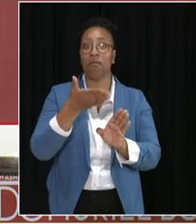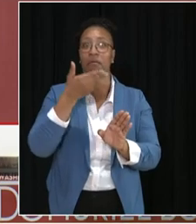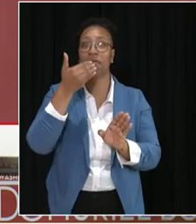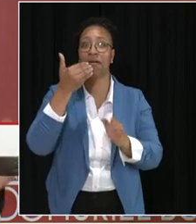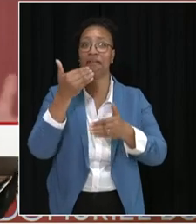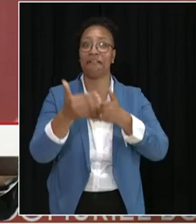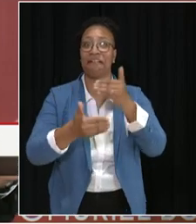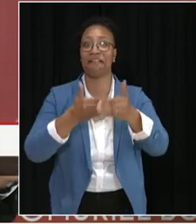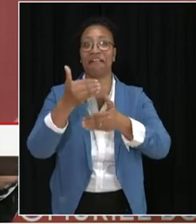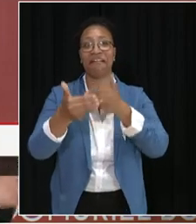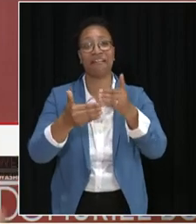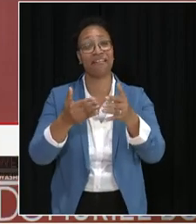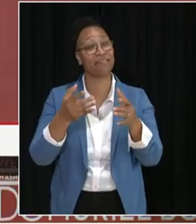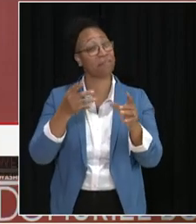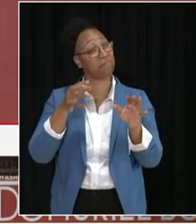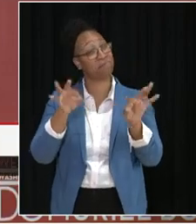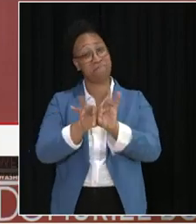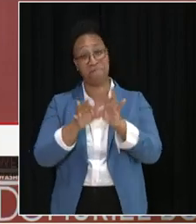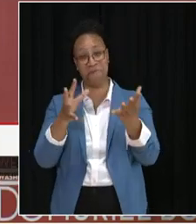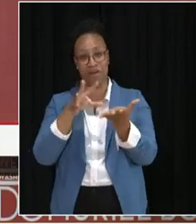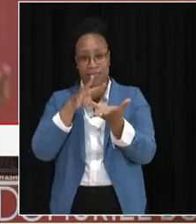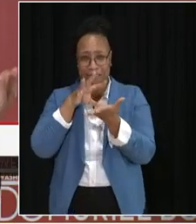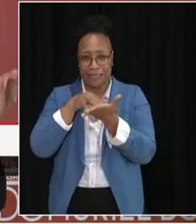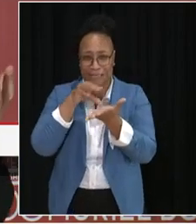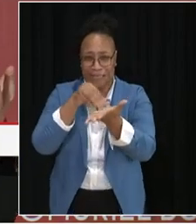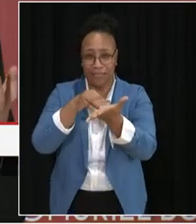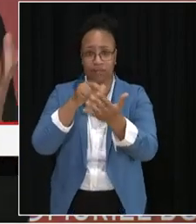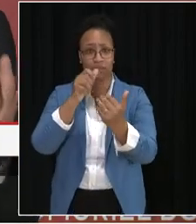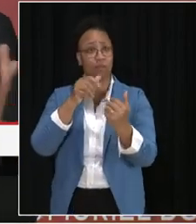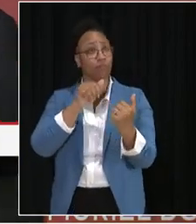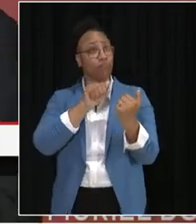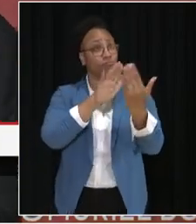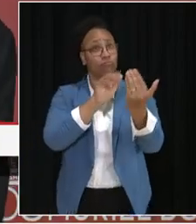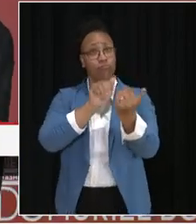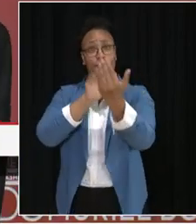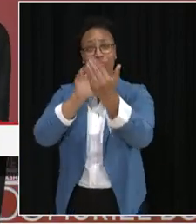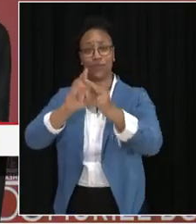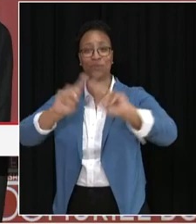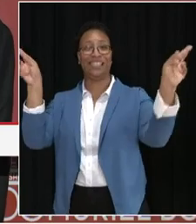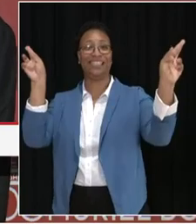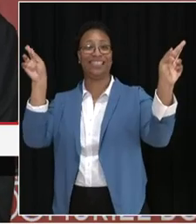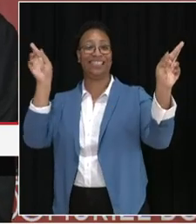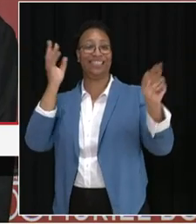be in the world. The schools we have don't treat